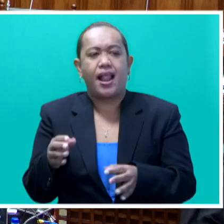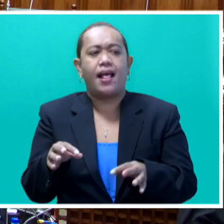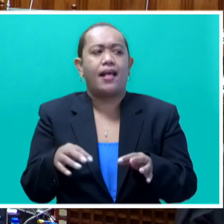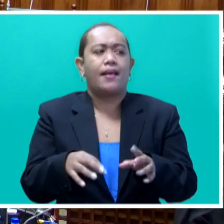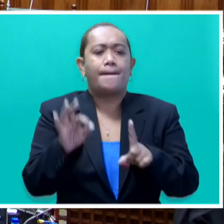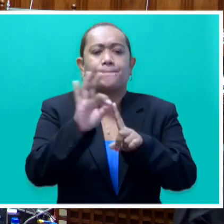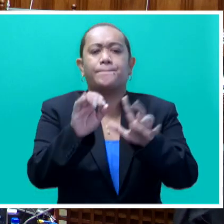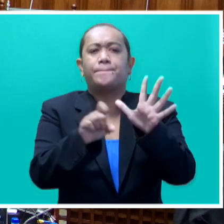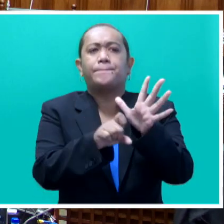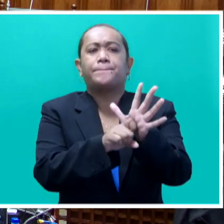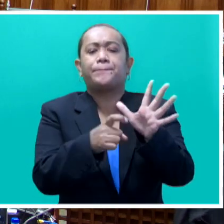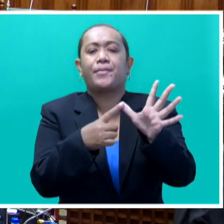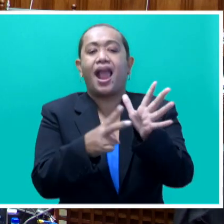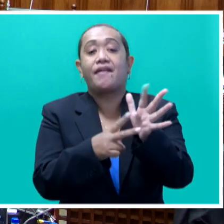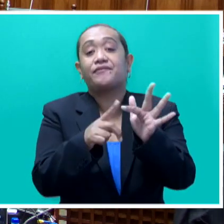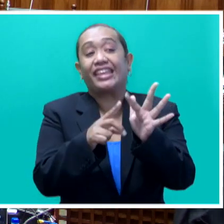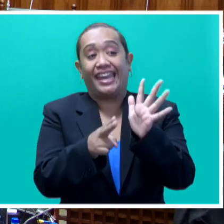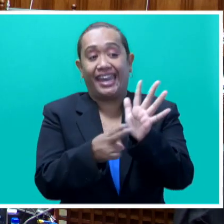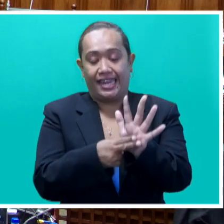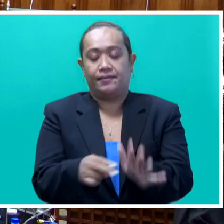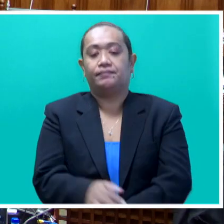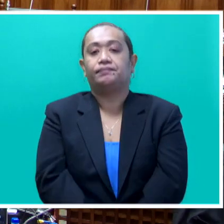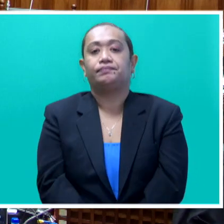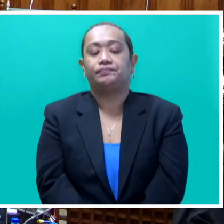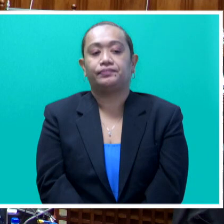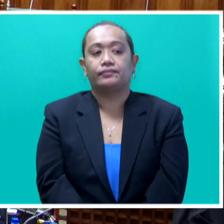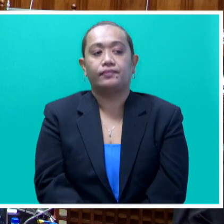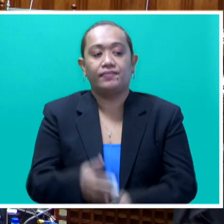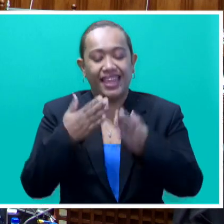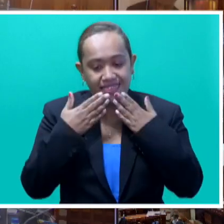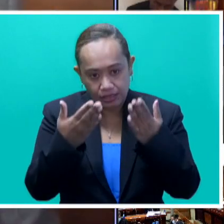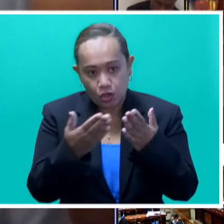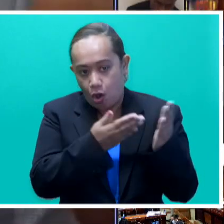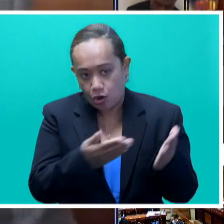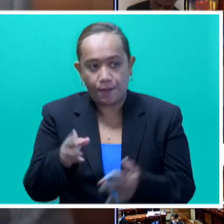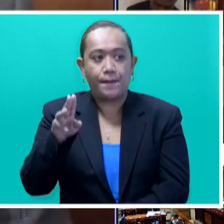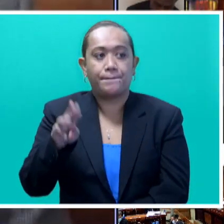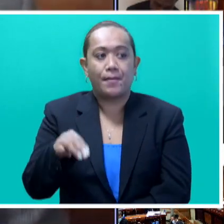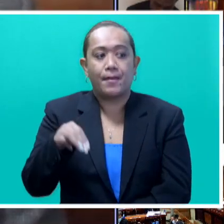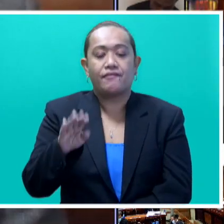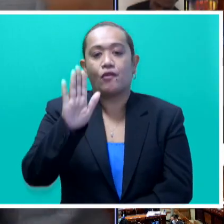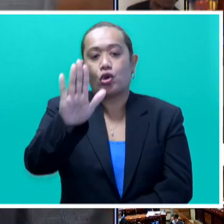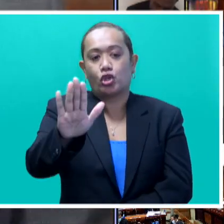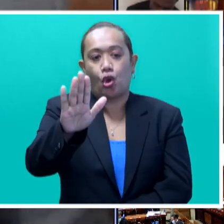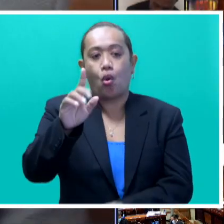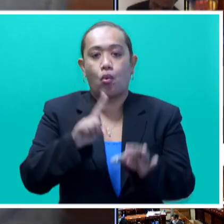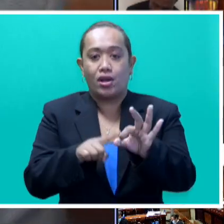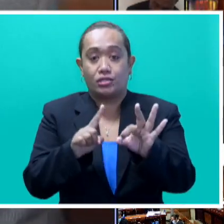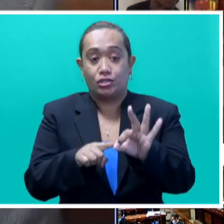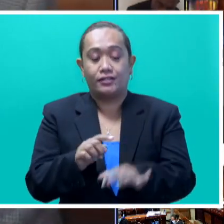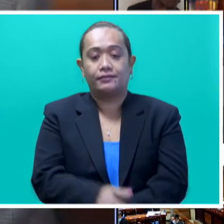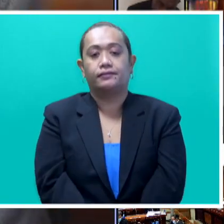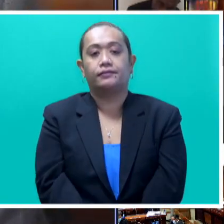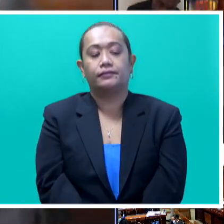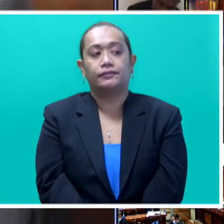Thank you, Mr. Speaker, say, and I also thank the honourable member. Mr. Speaker, say, I wish